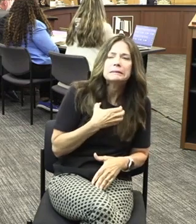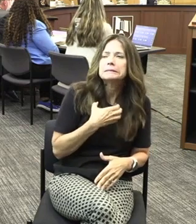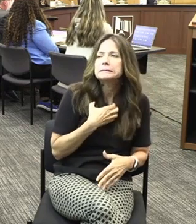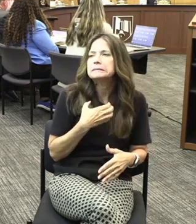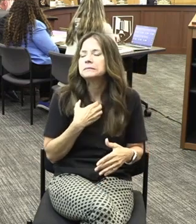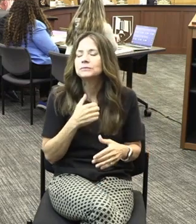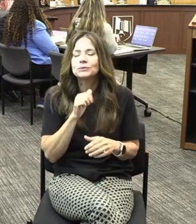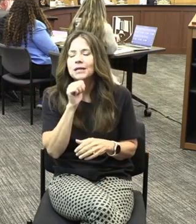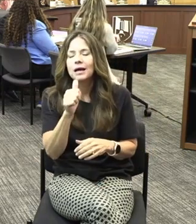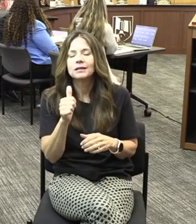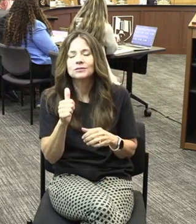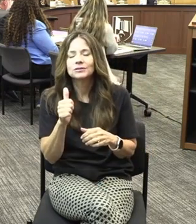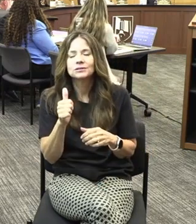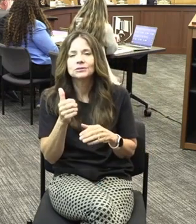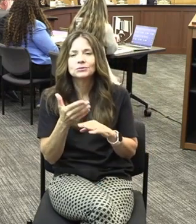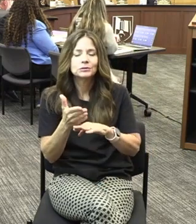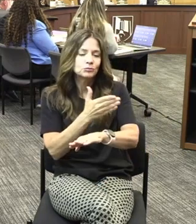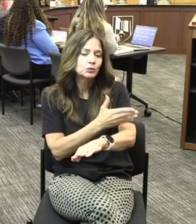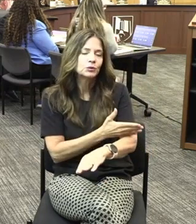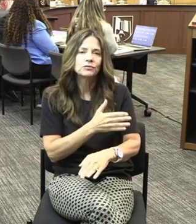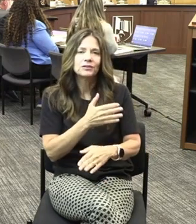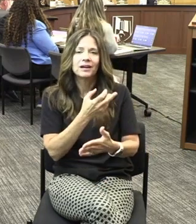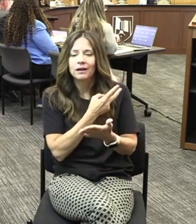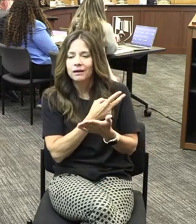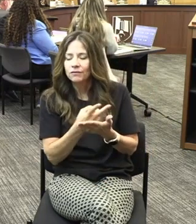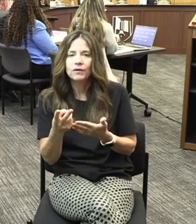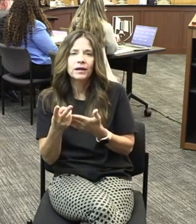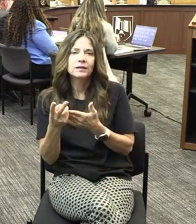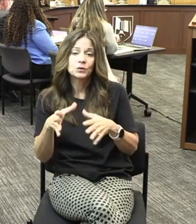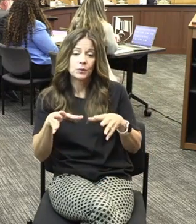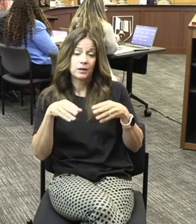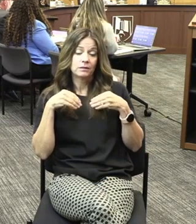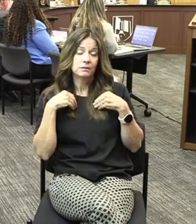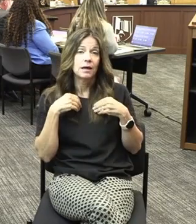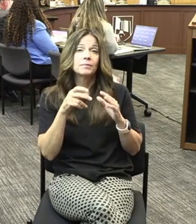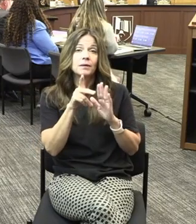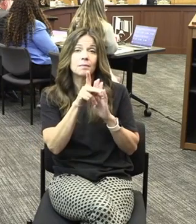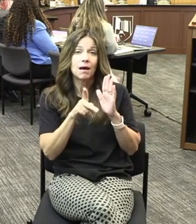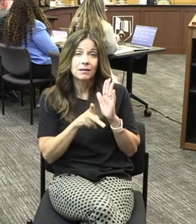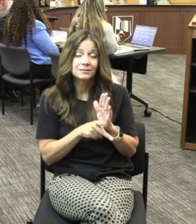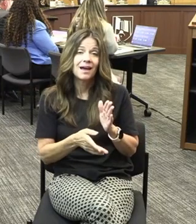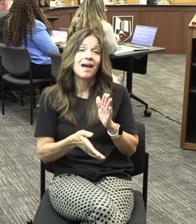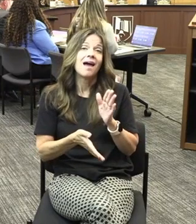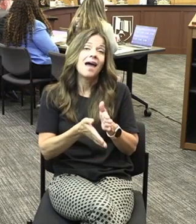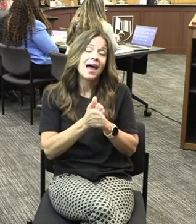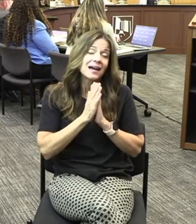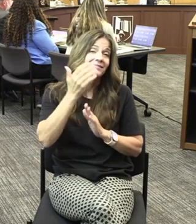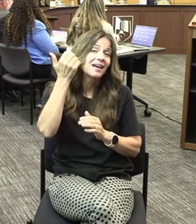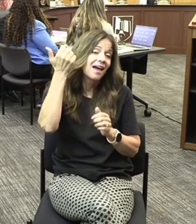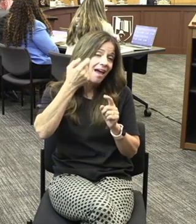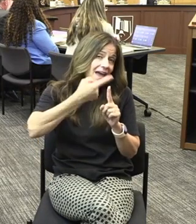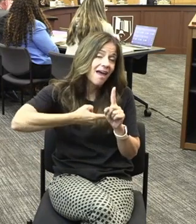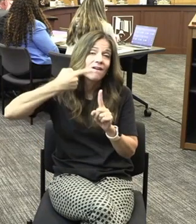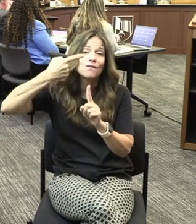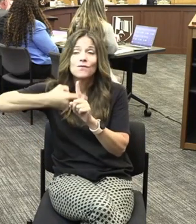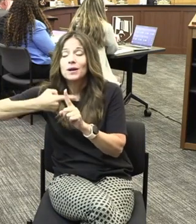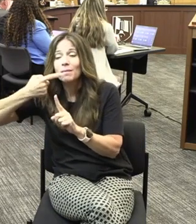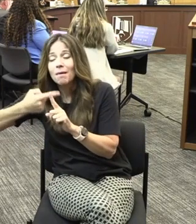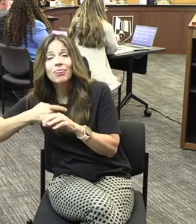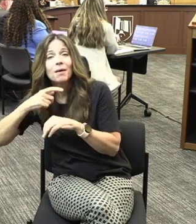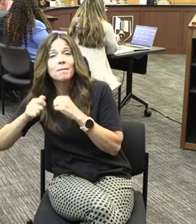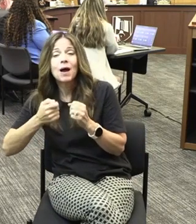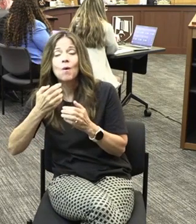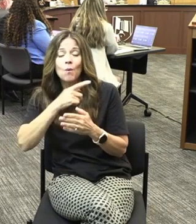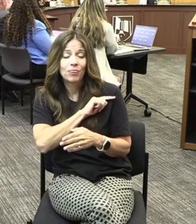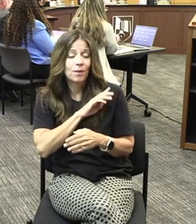farther. Fails to abide by and accept approved policies. Asked every month to revisit policies that the board approved, outlining consequences